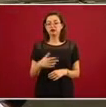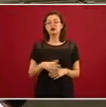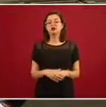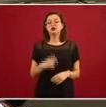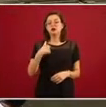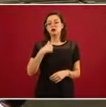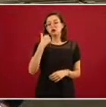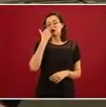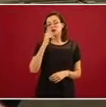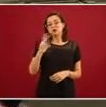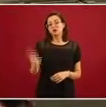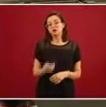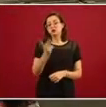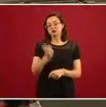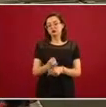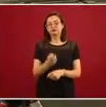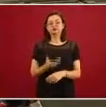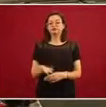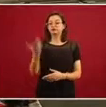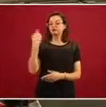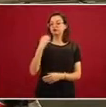Hello, good evening.